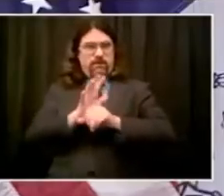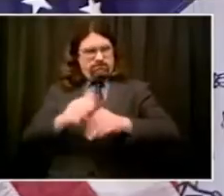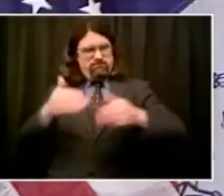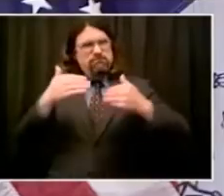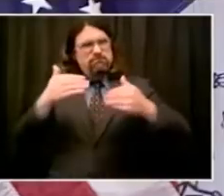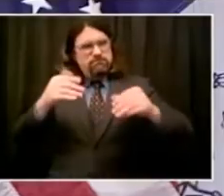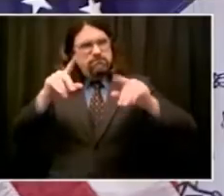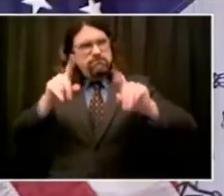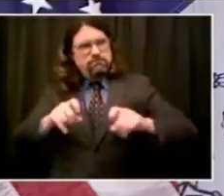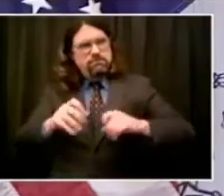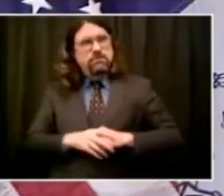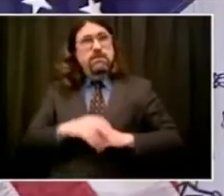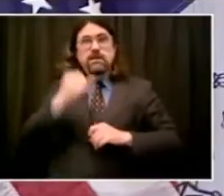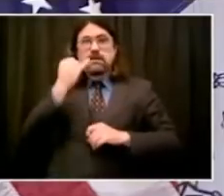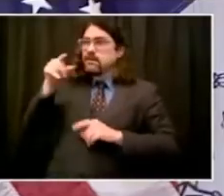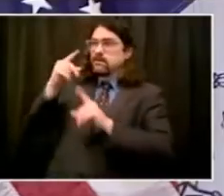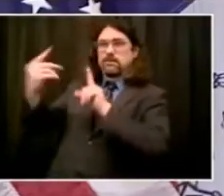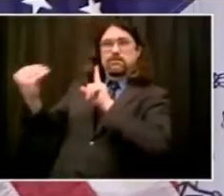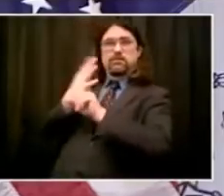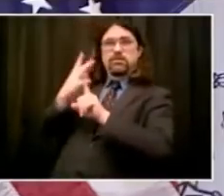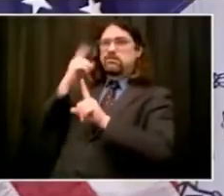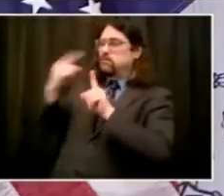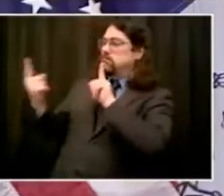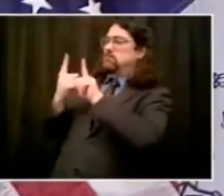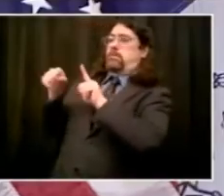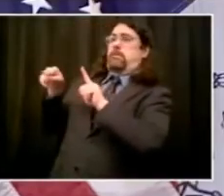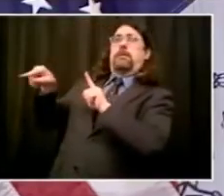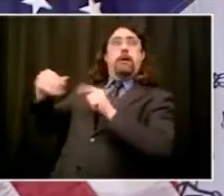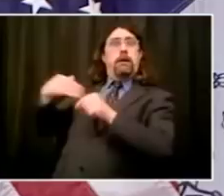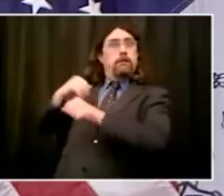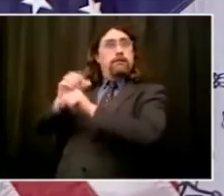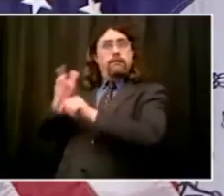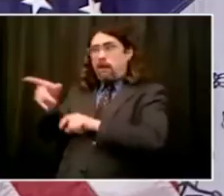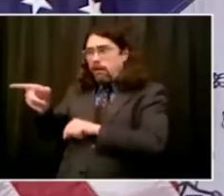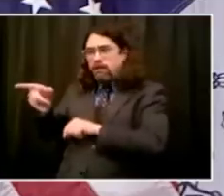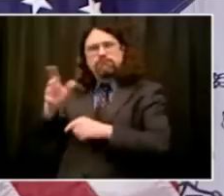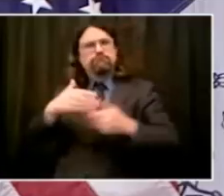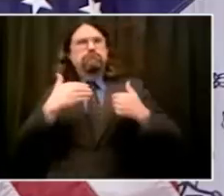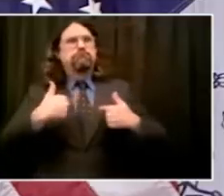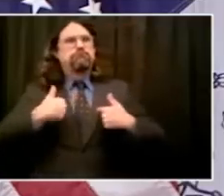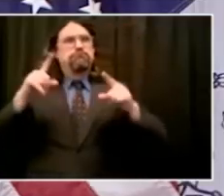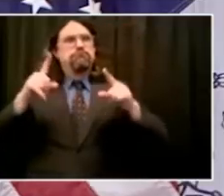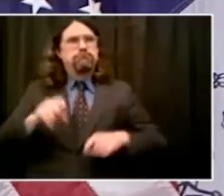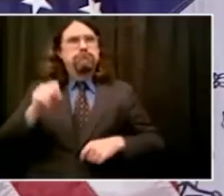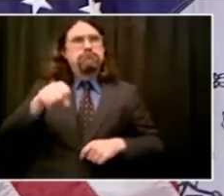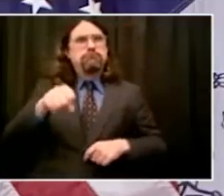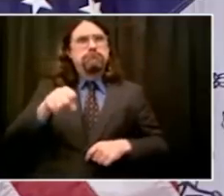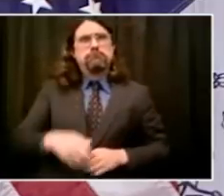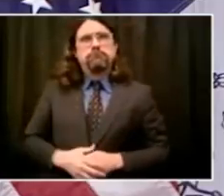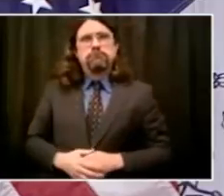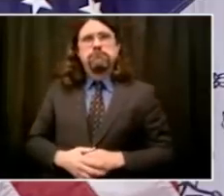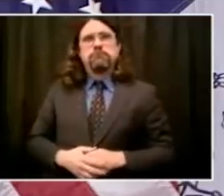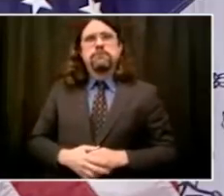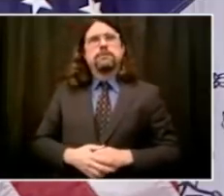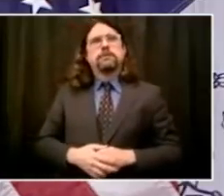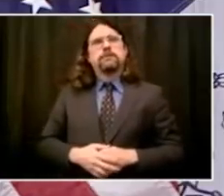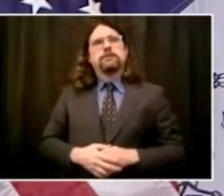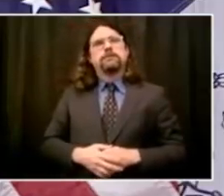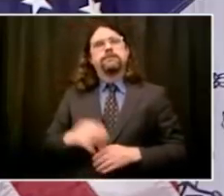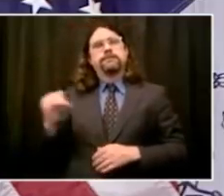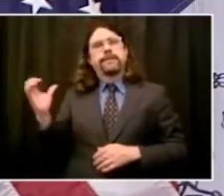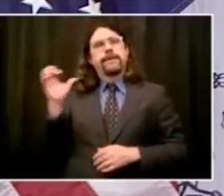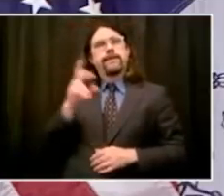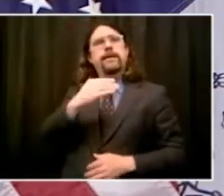question, which I think is an important one, and I'll start by saying on the question of a certificate, an identity card, or something to clarify your